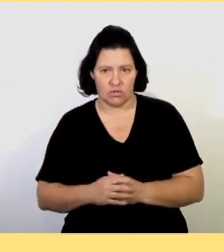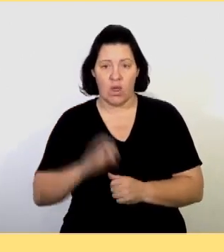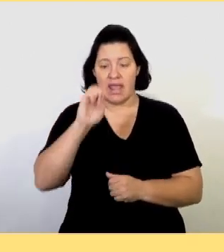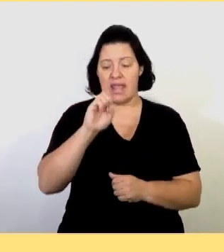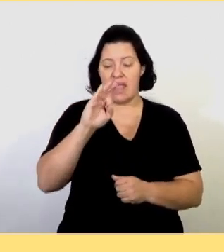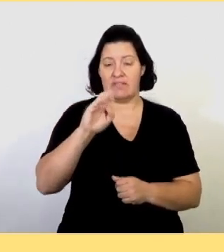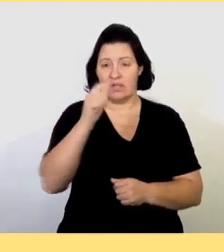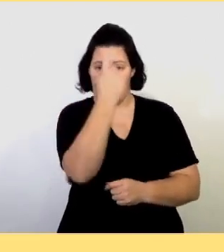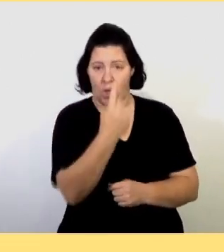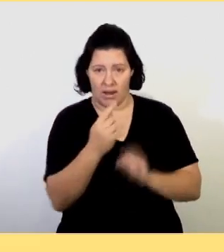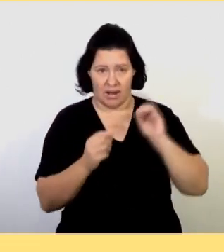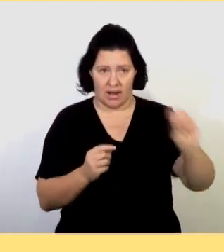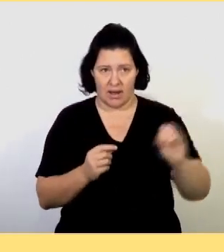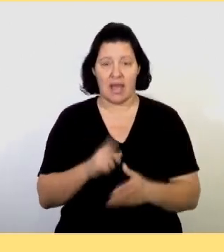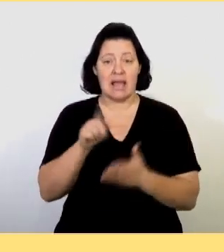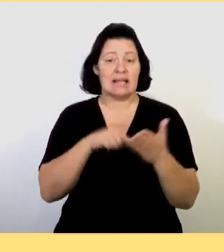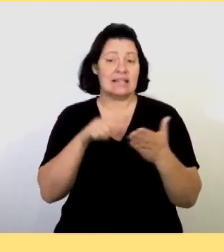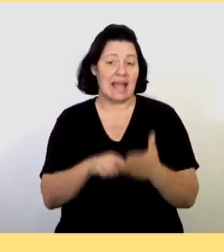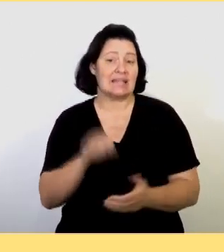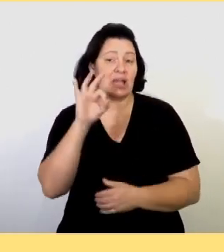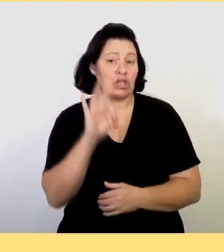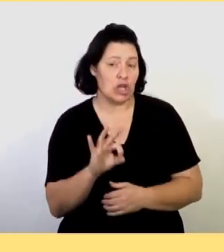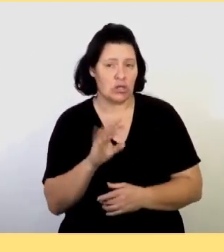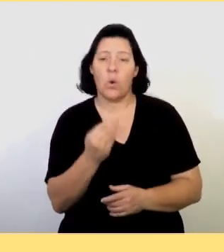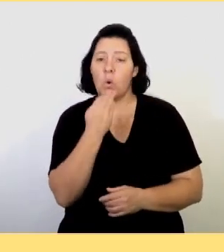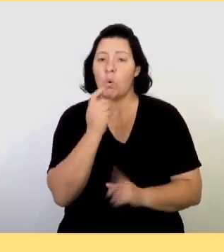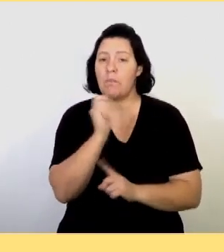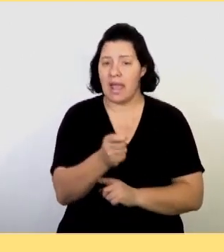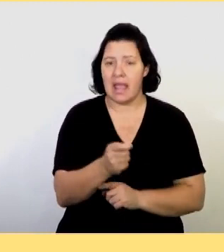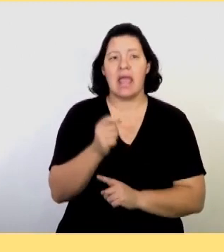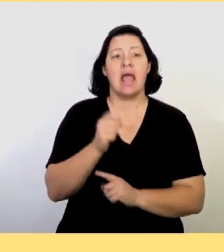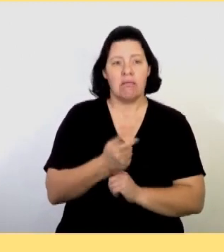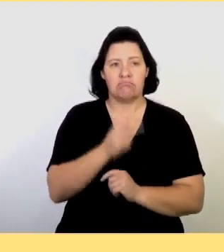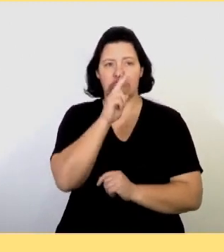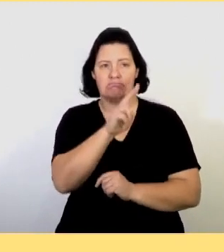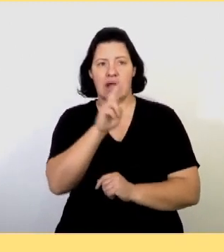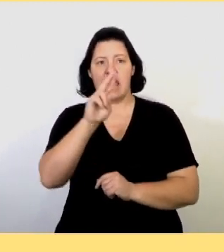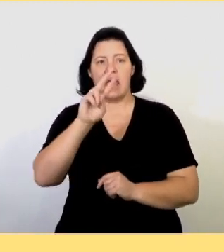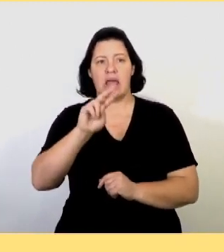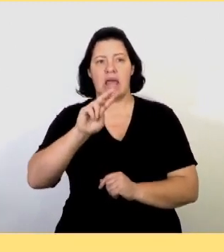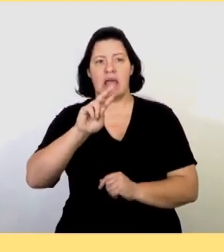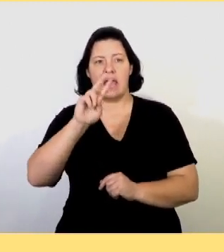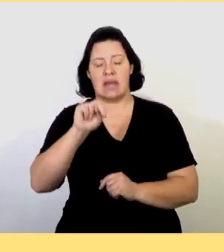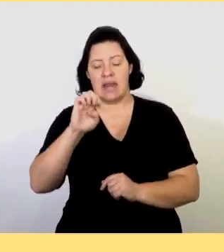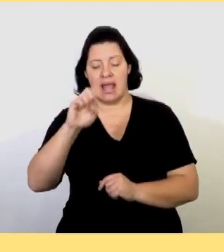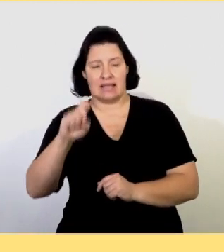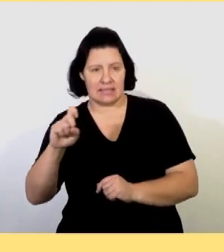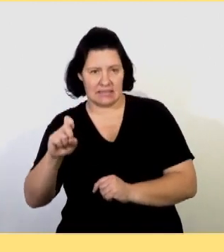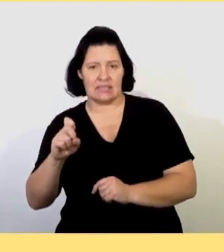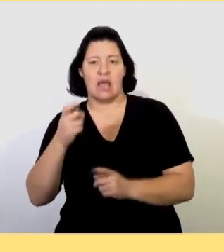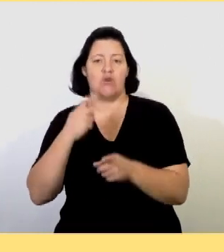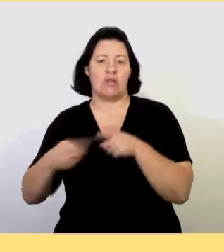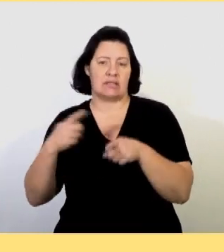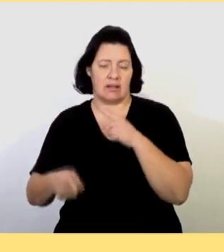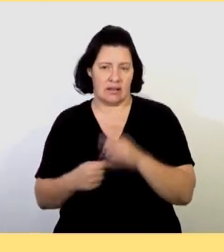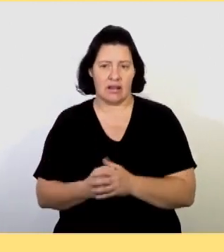1. The date, it is the 3rd. Whom did we pay? Next rentals. As you can see here, next rentals.